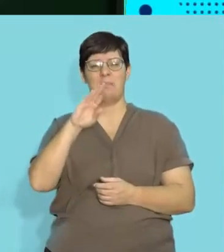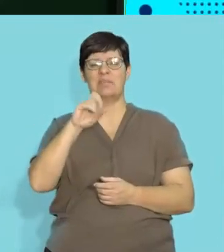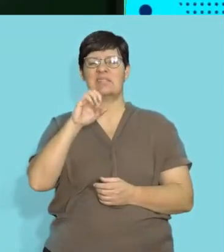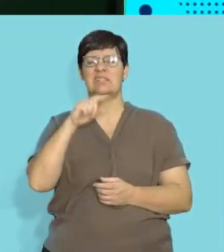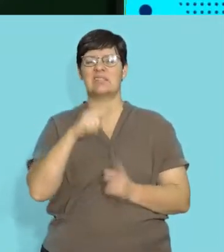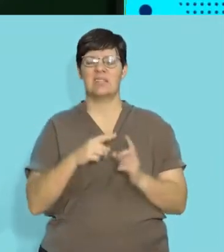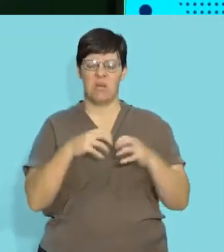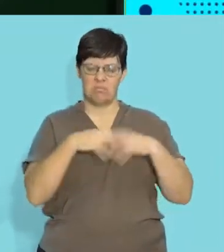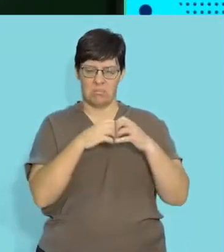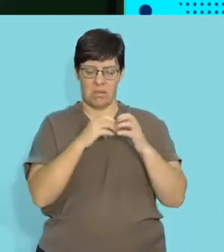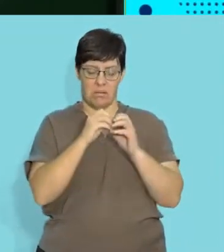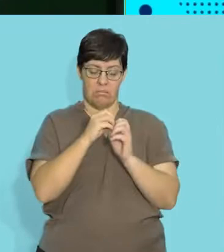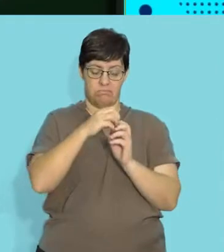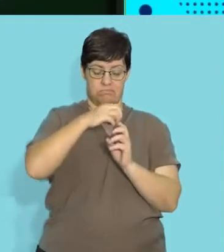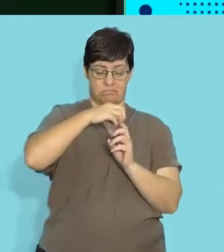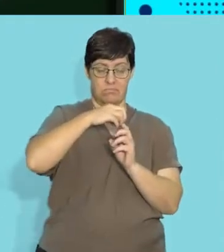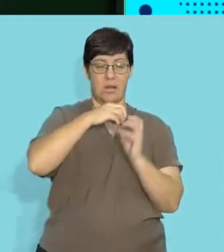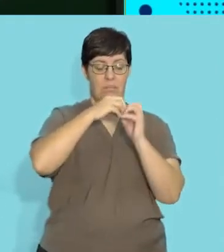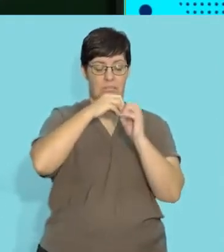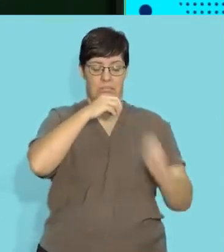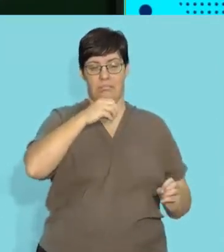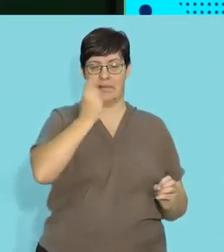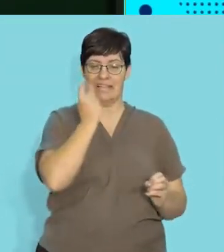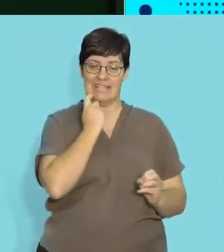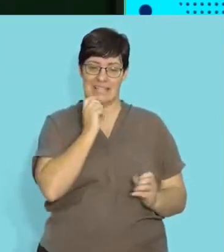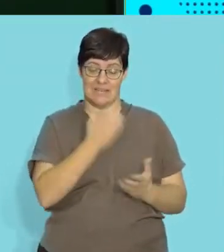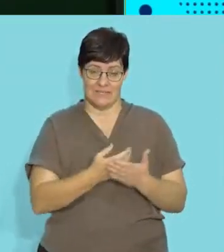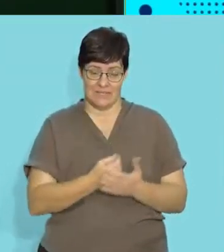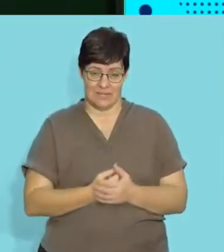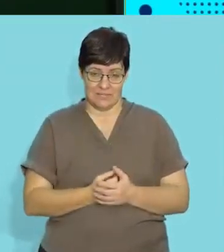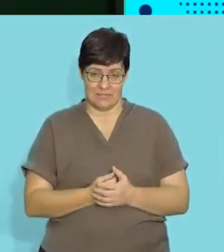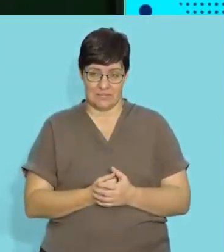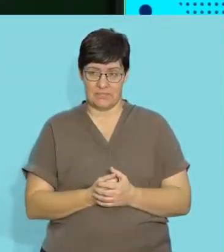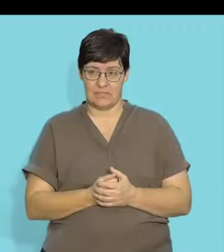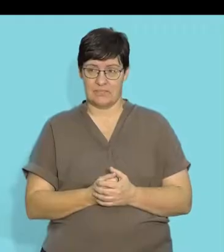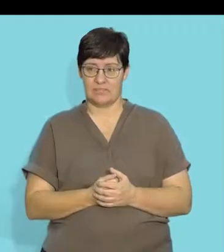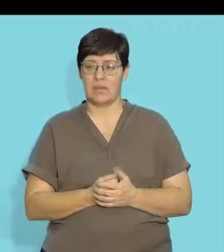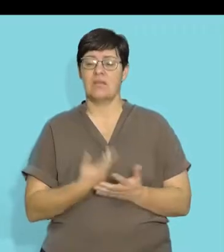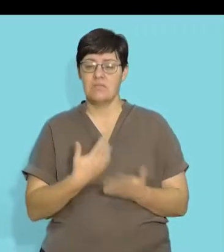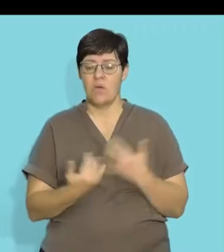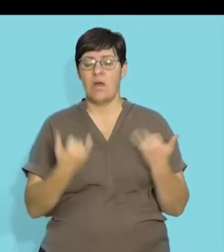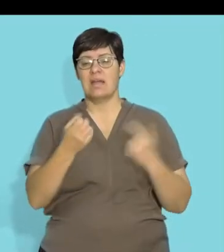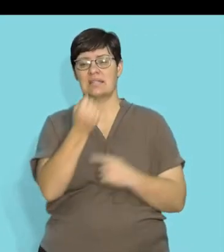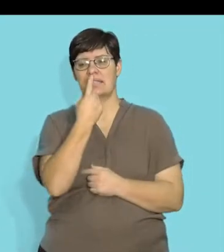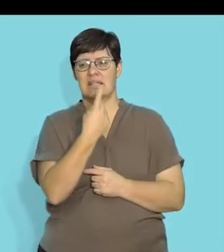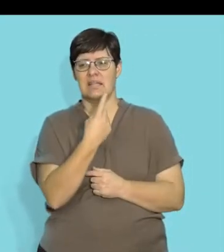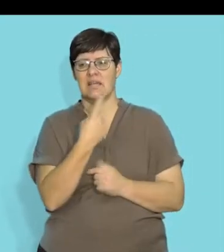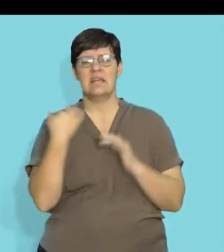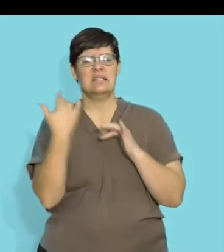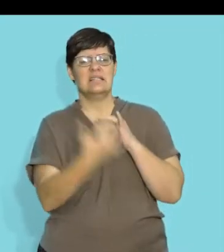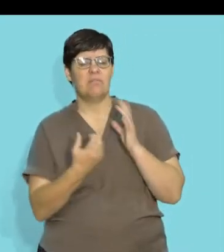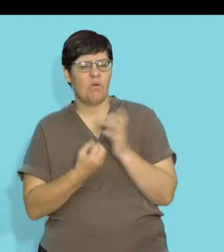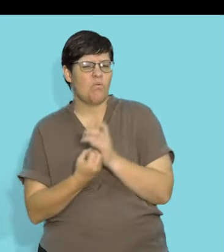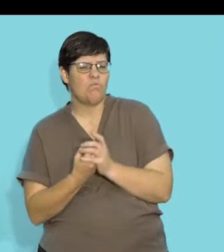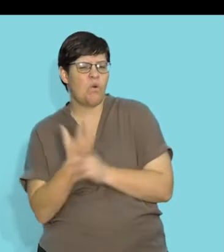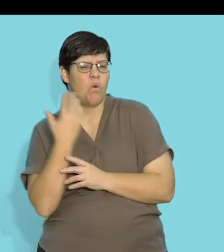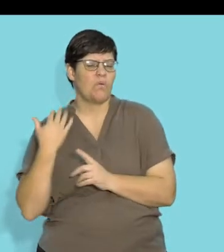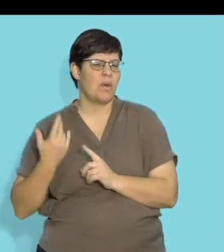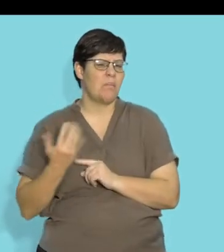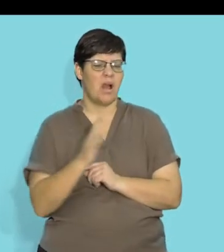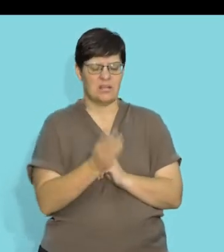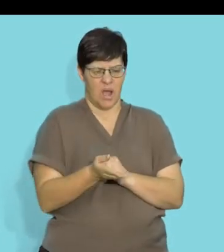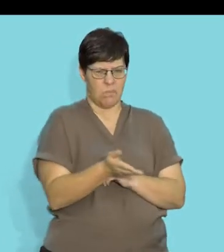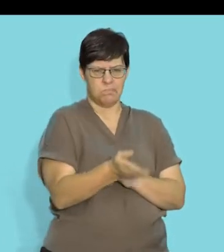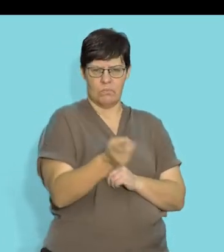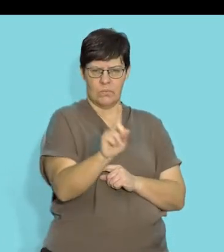develop for leaves and fruits to fall off. Okay, so let's get straight into understanding what is it that